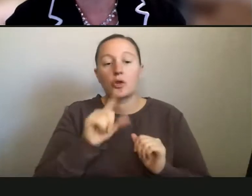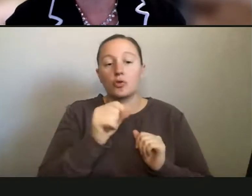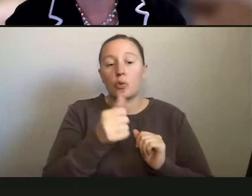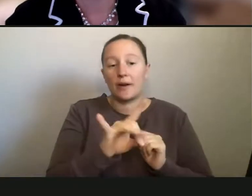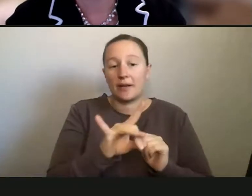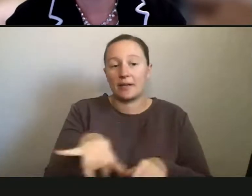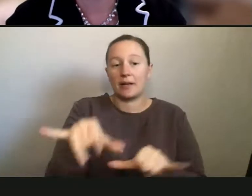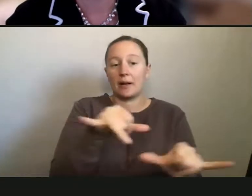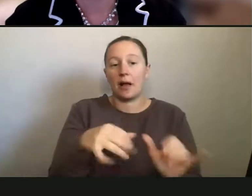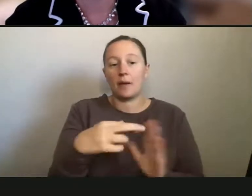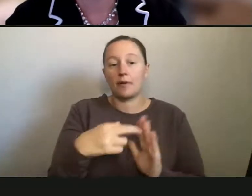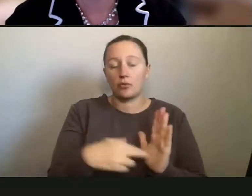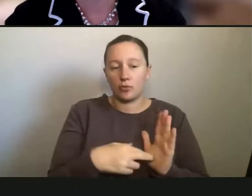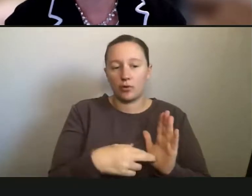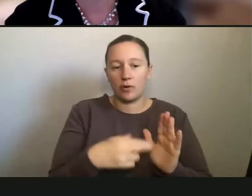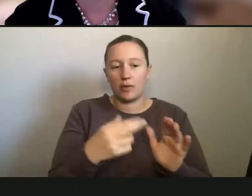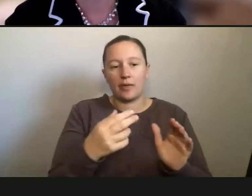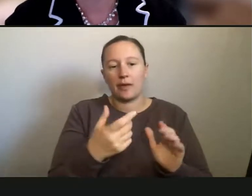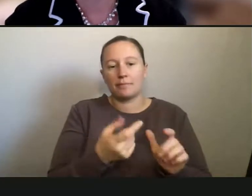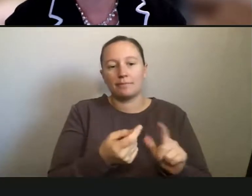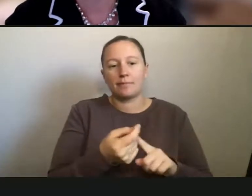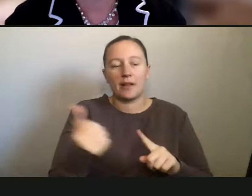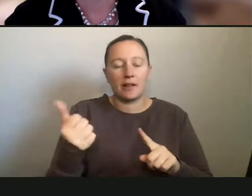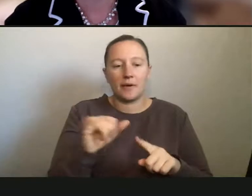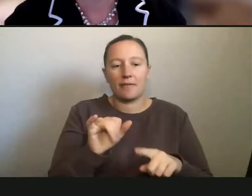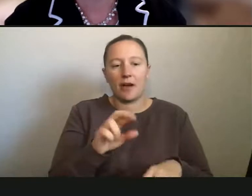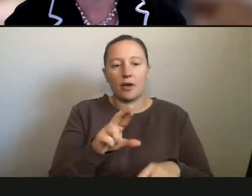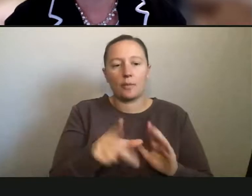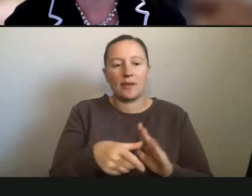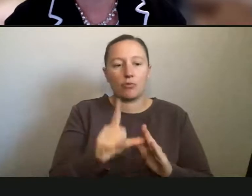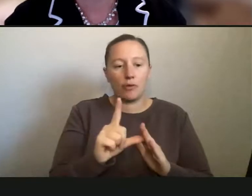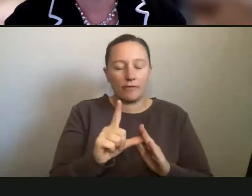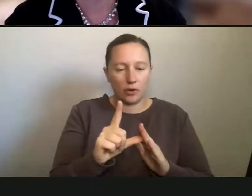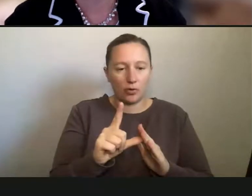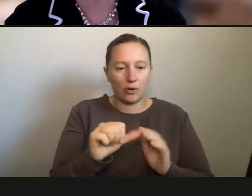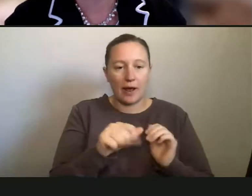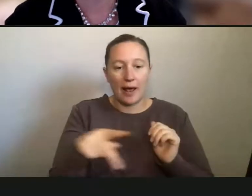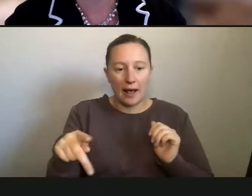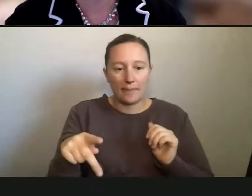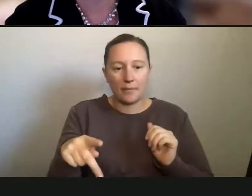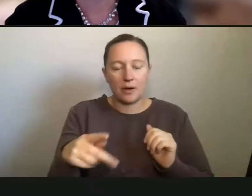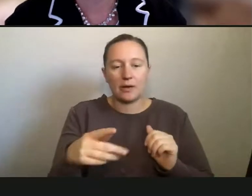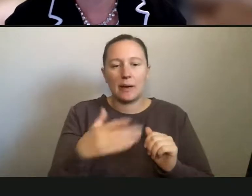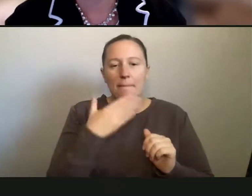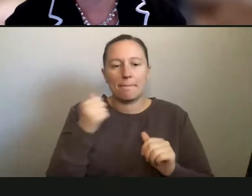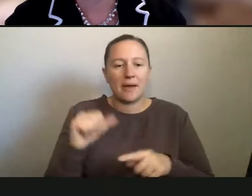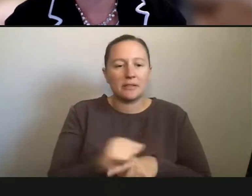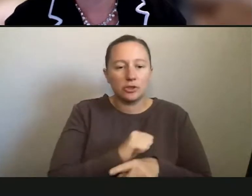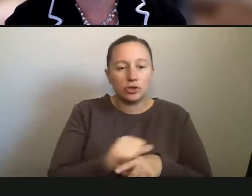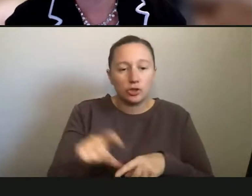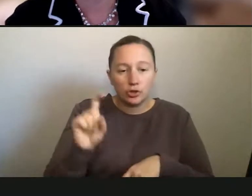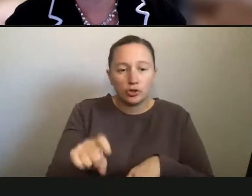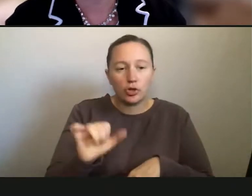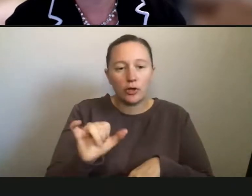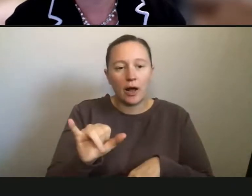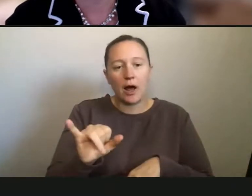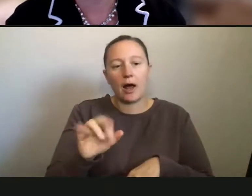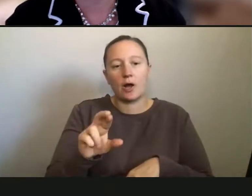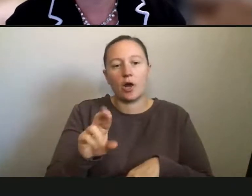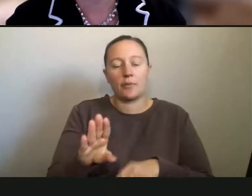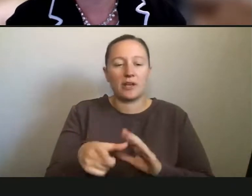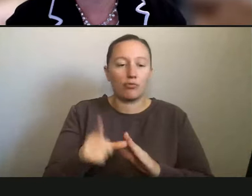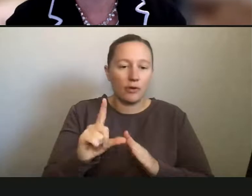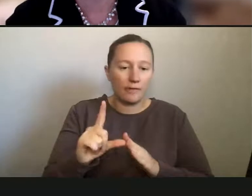and the elimination of IRB review of applications, is there a best practice? Should IRBs review the research